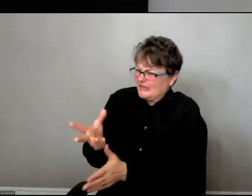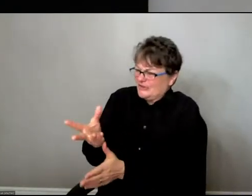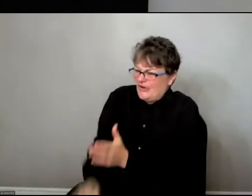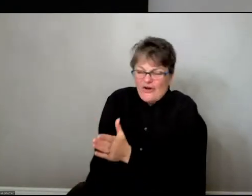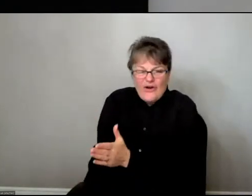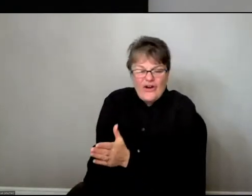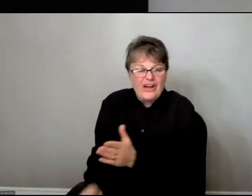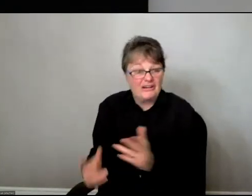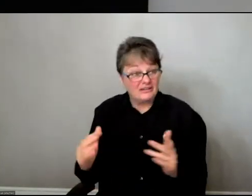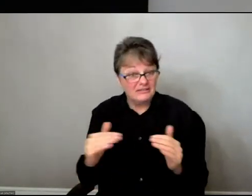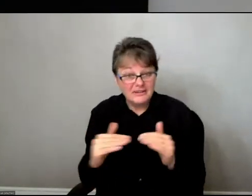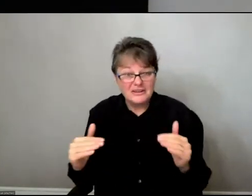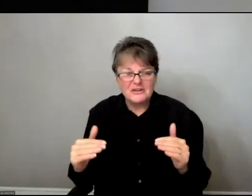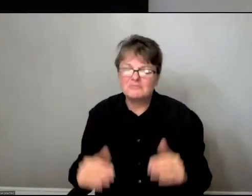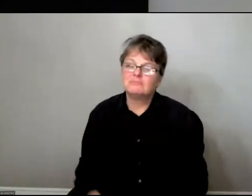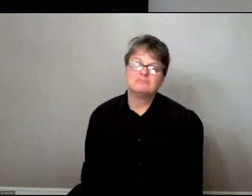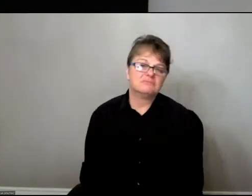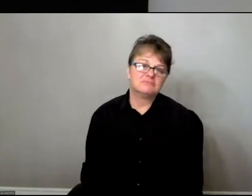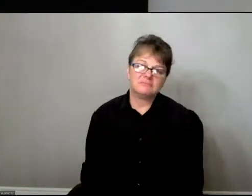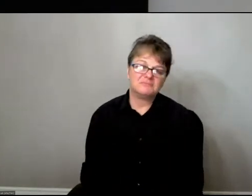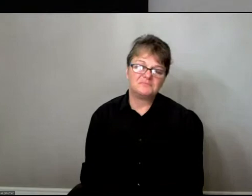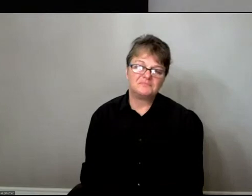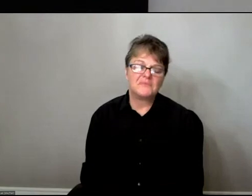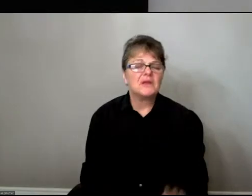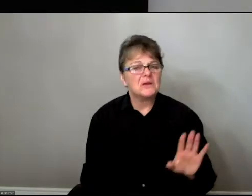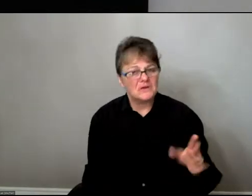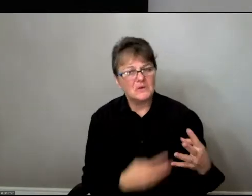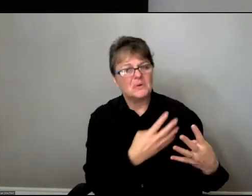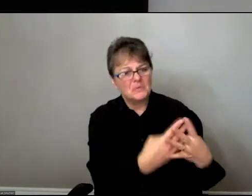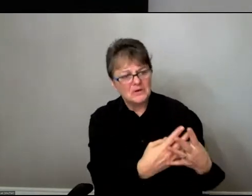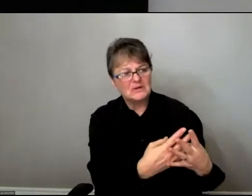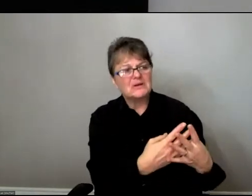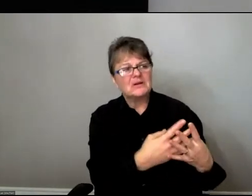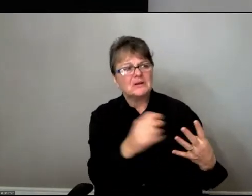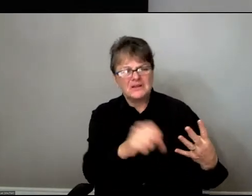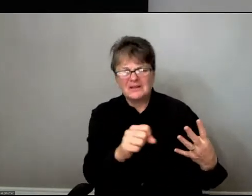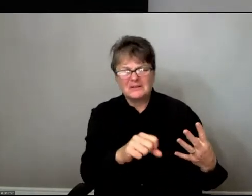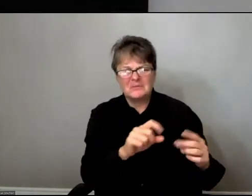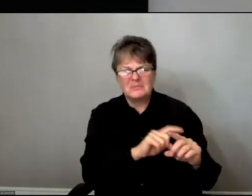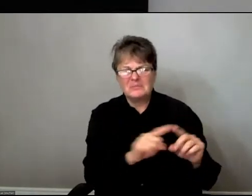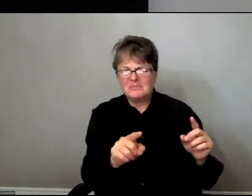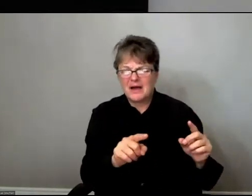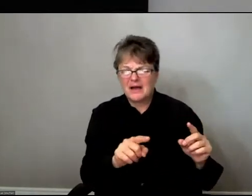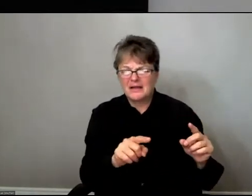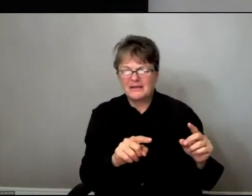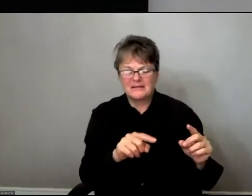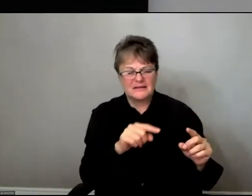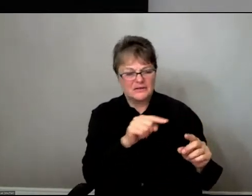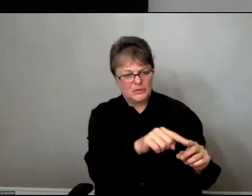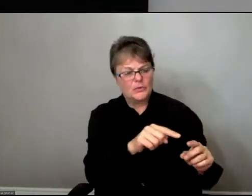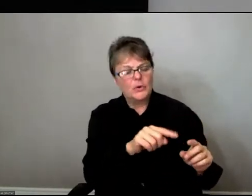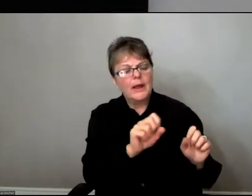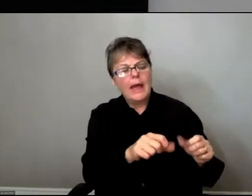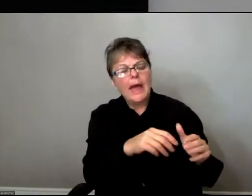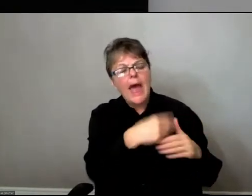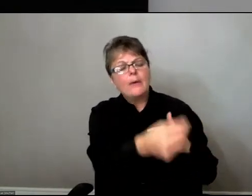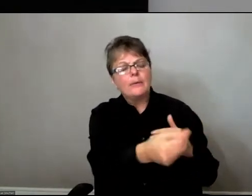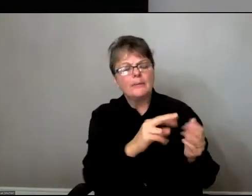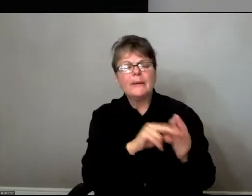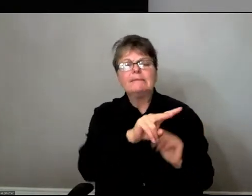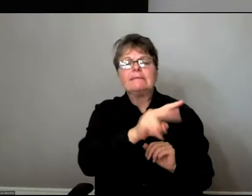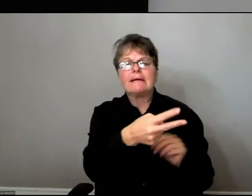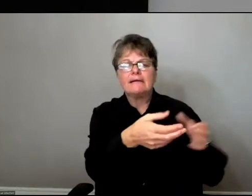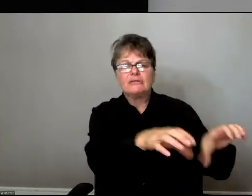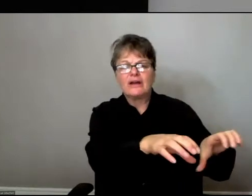There also needs to be more than just time served. Our loved ones did not get a second chance, and the families don't